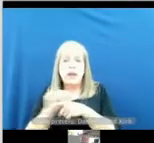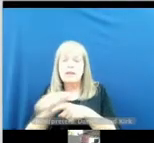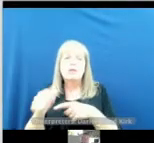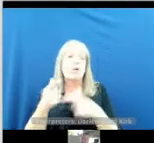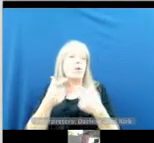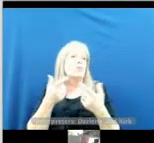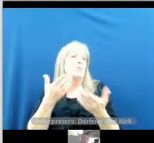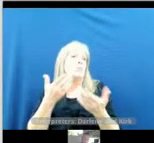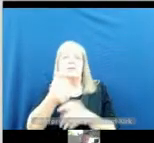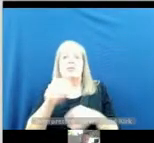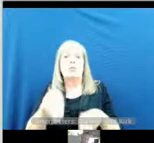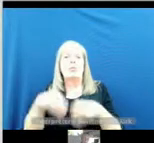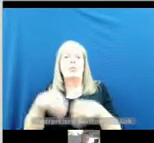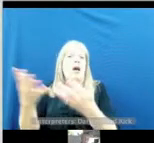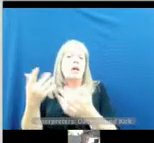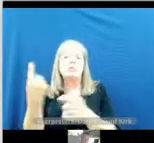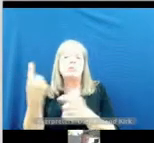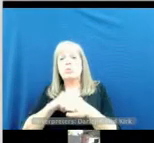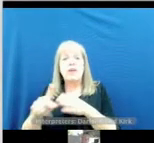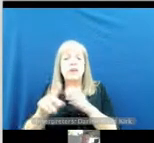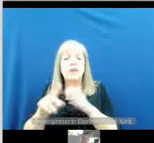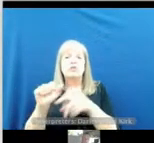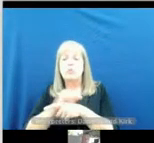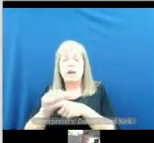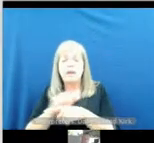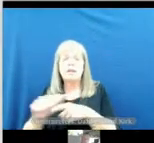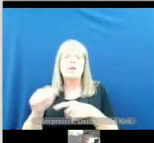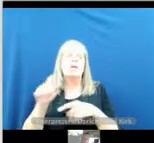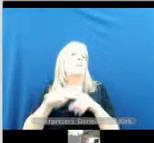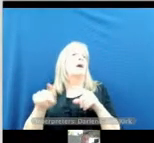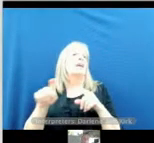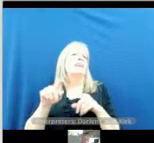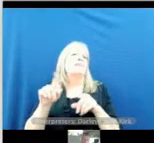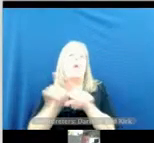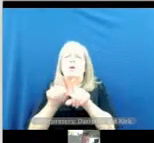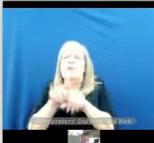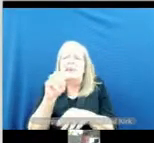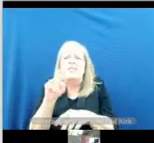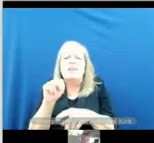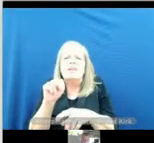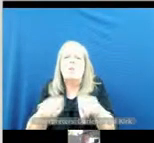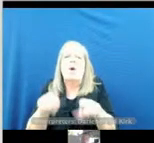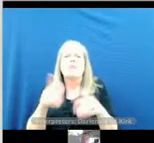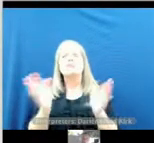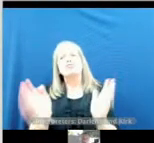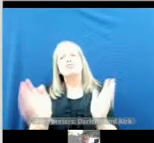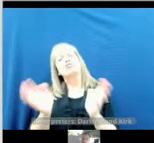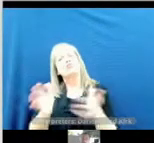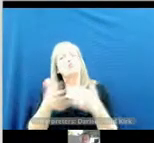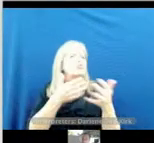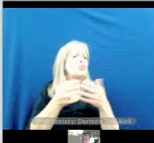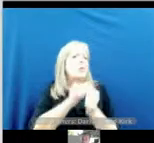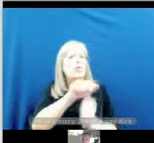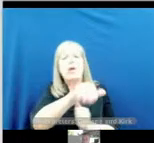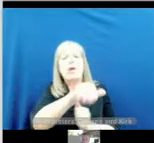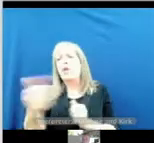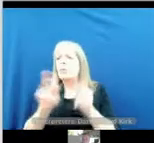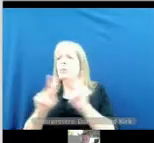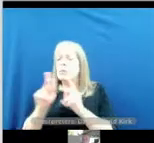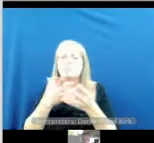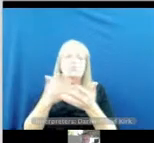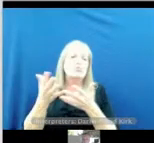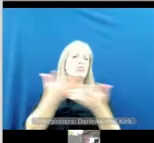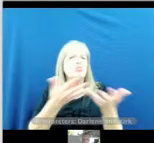in conversation, I mean, I'm talking specifically about teaching it, but even in conversation as practitioners with your colleagues, there are ways to embed this type